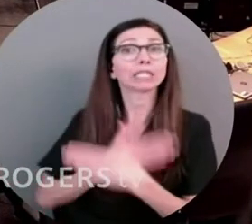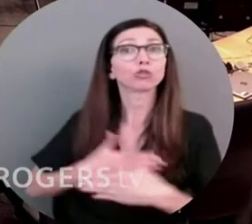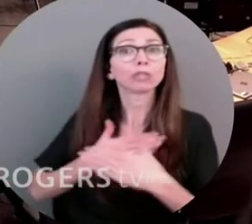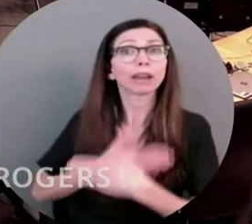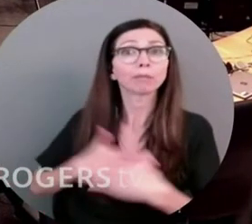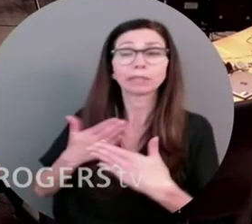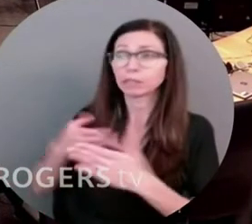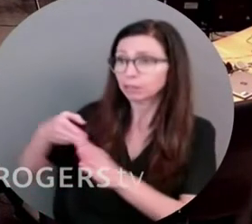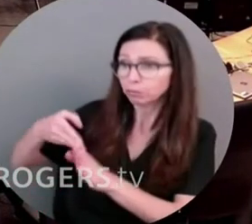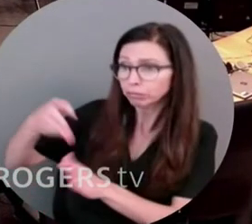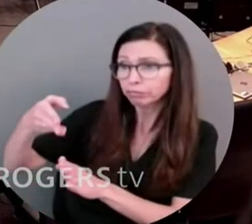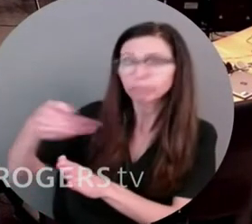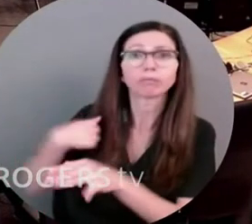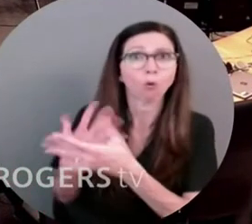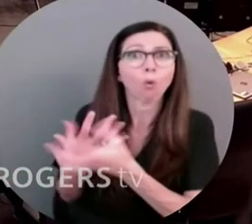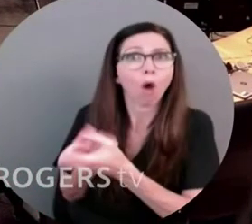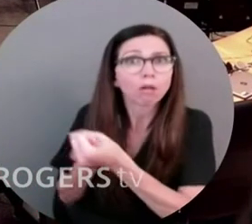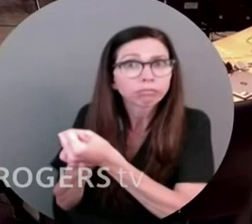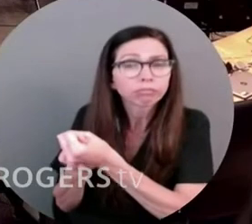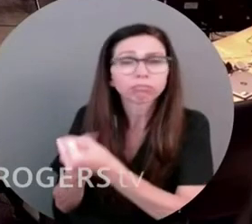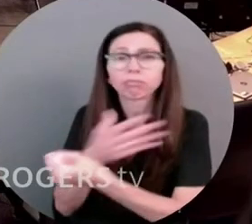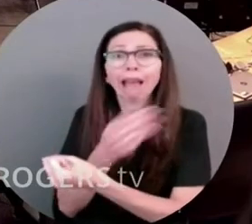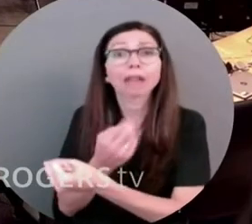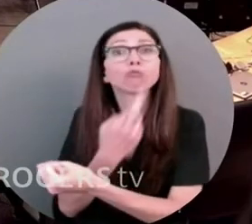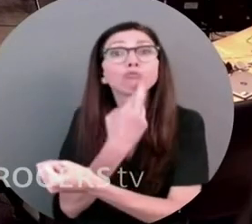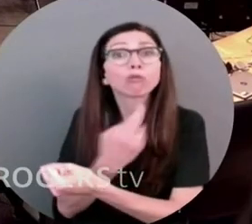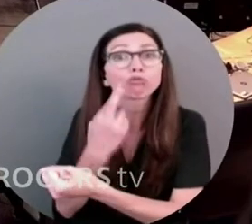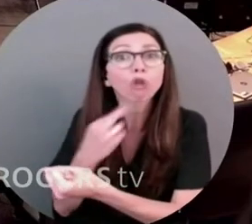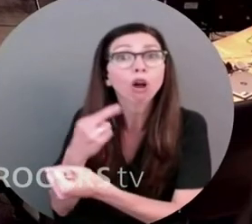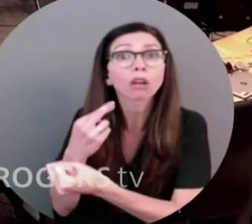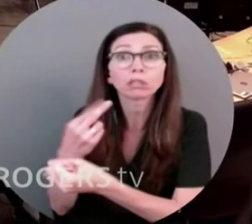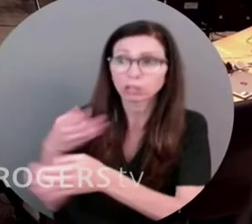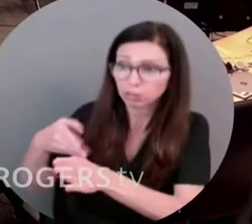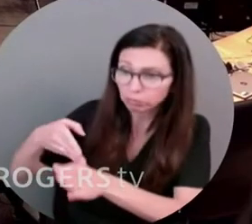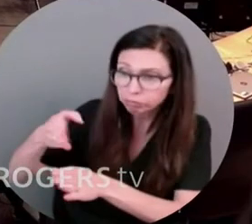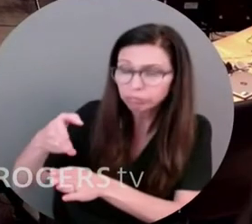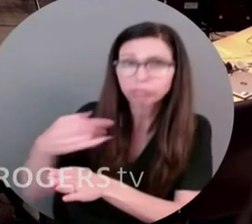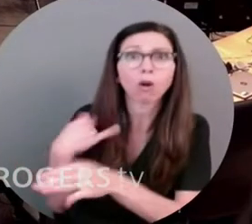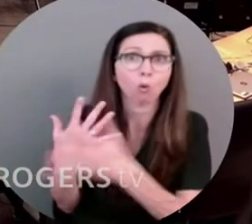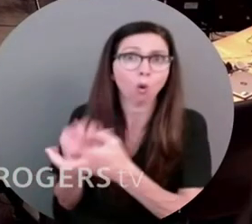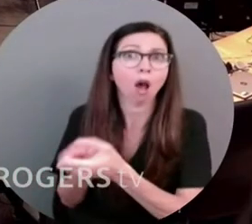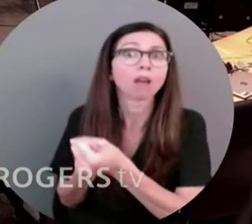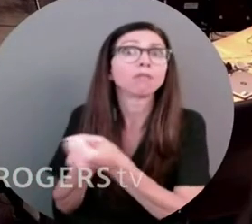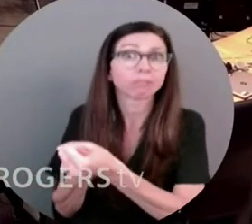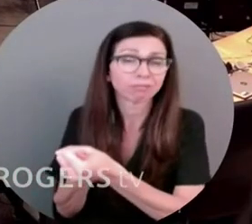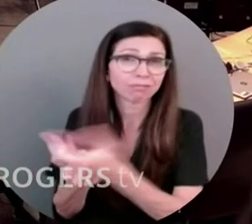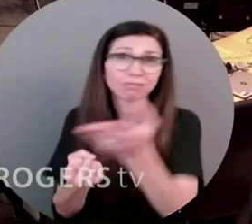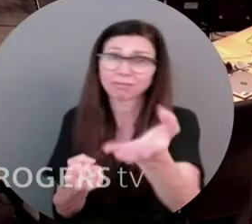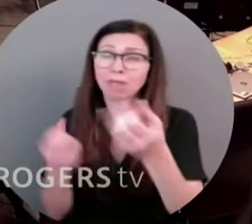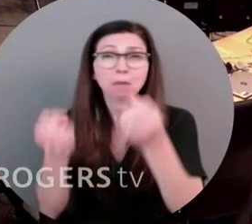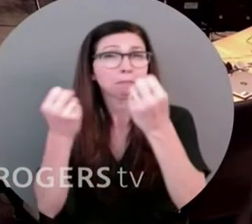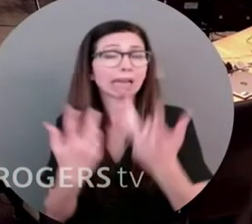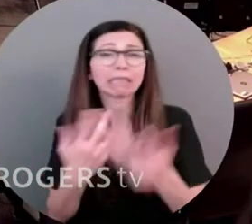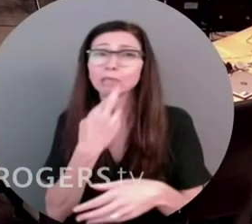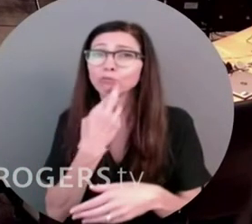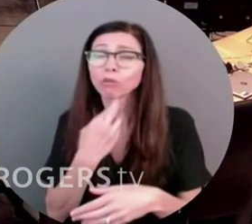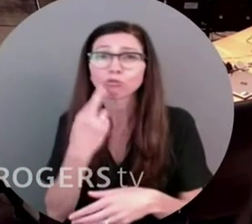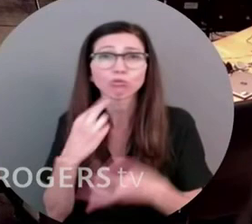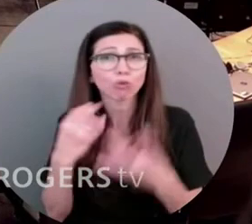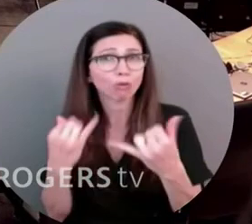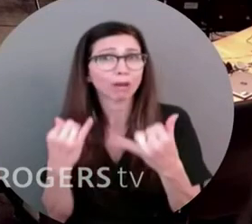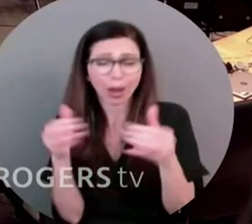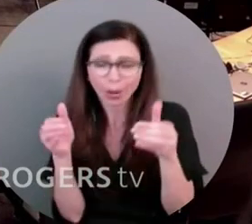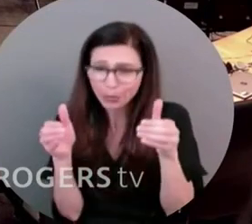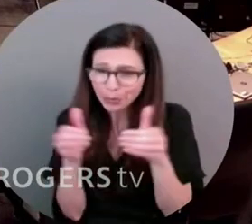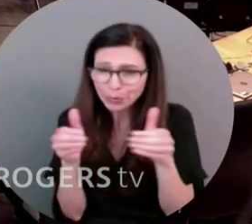and restaurant industry, with margins so small already, if they have to social distance and only have like half of